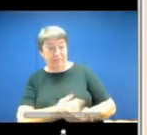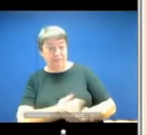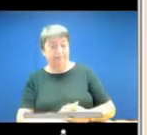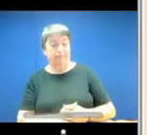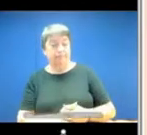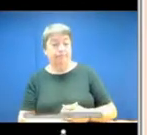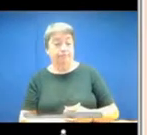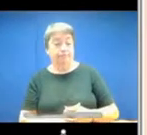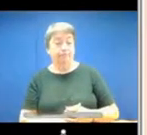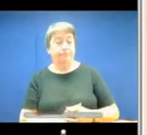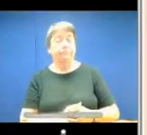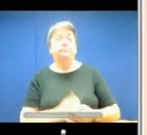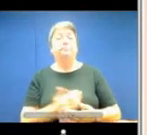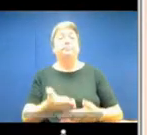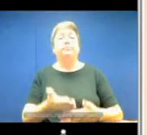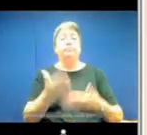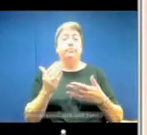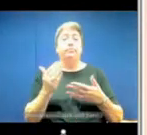And once you